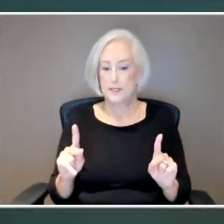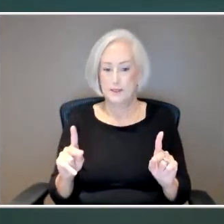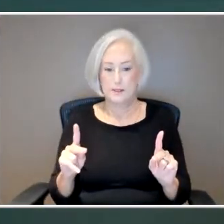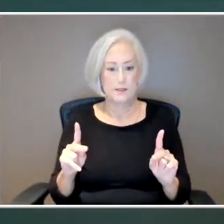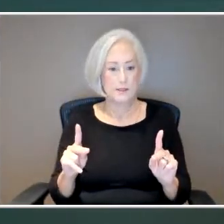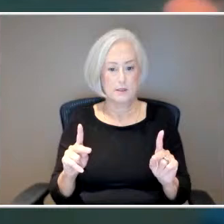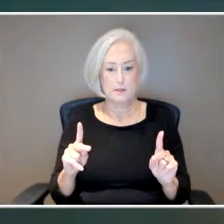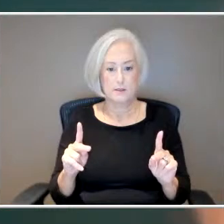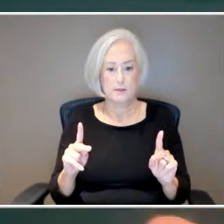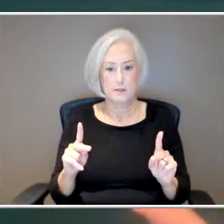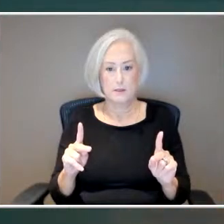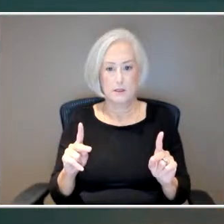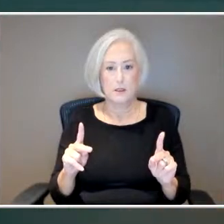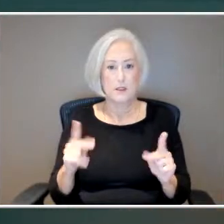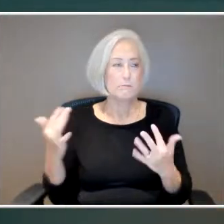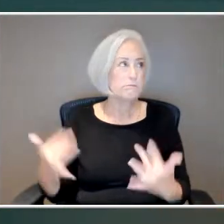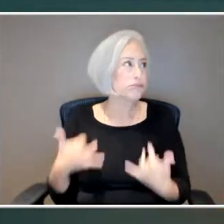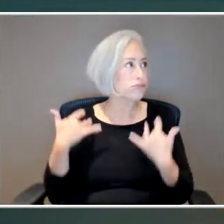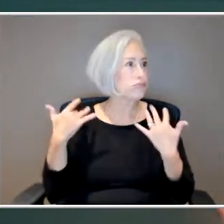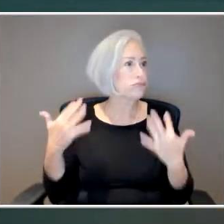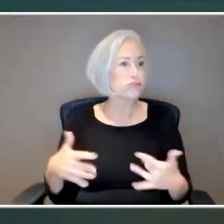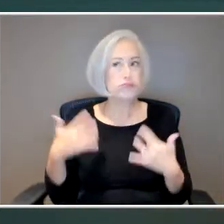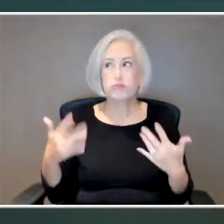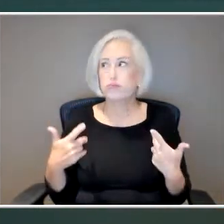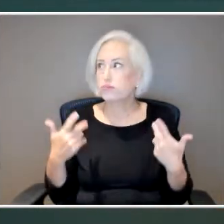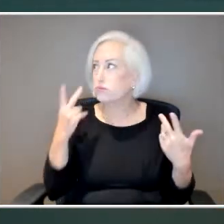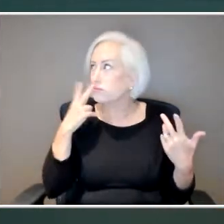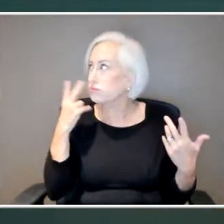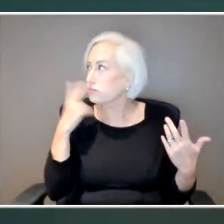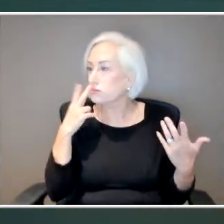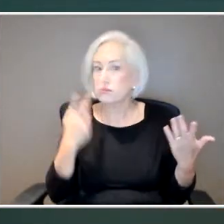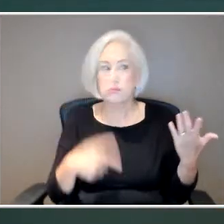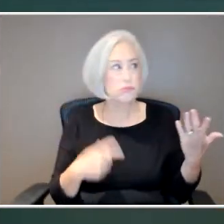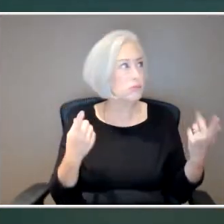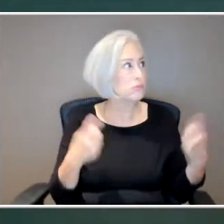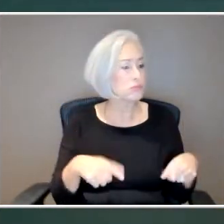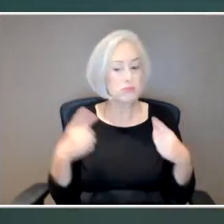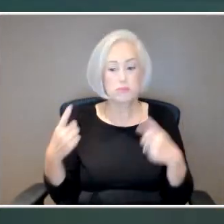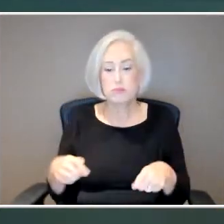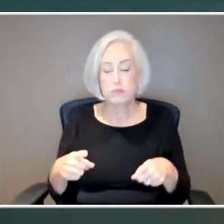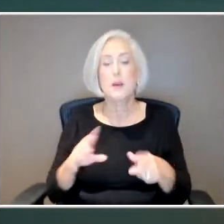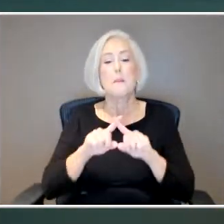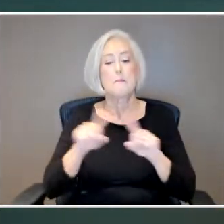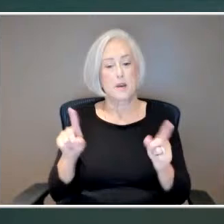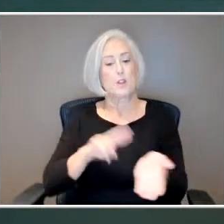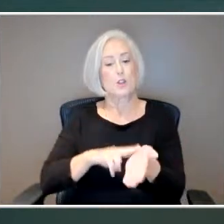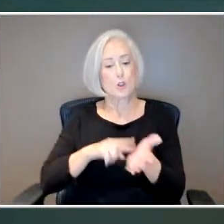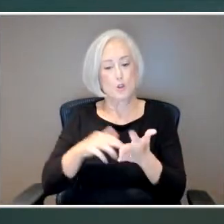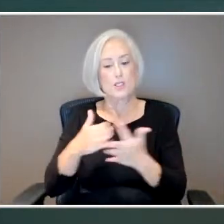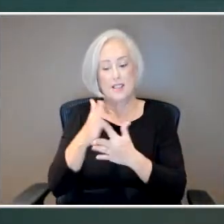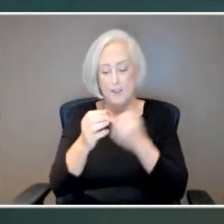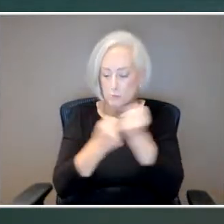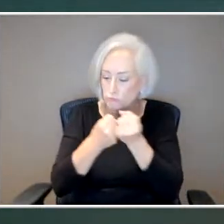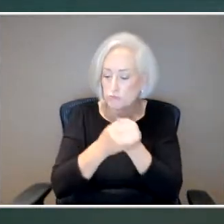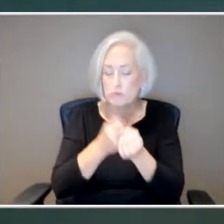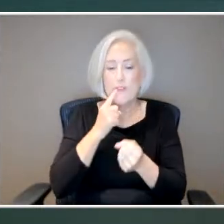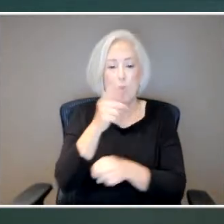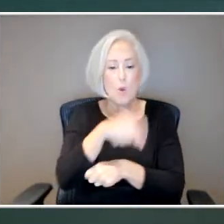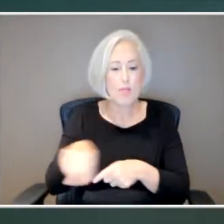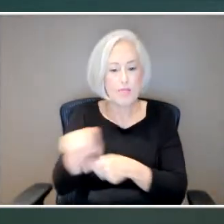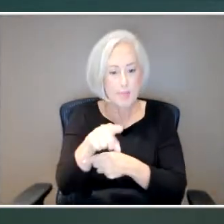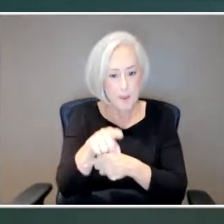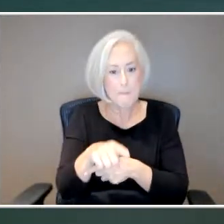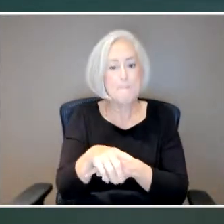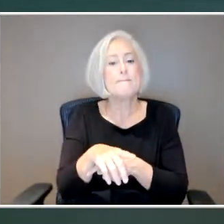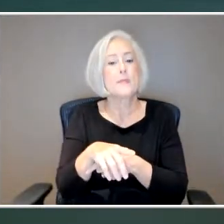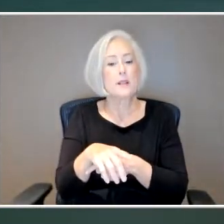kind of flail in the system, if you will. The nurse navigators are advocating for them behind the scenes. They're reaching out to us. So